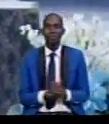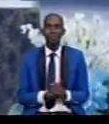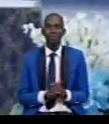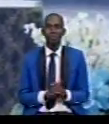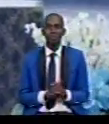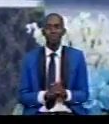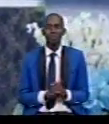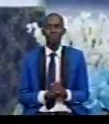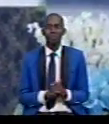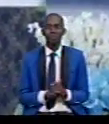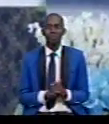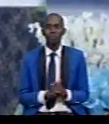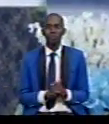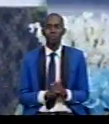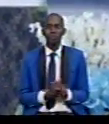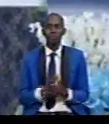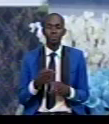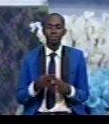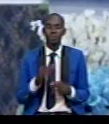My name is Timothy Opademi.